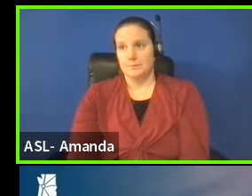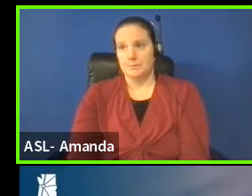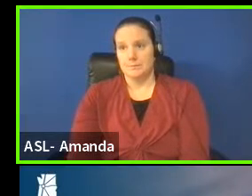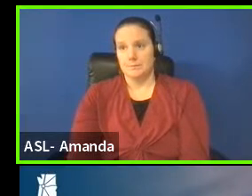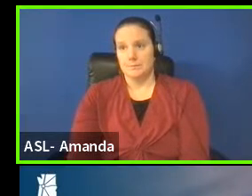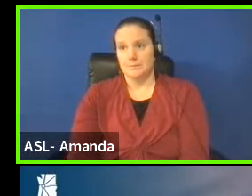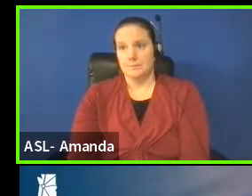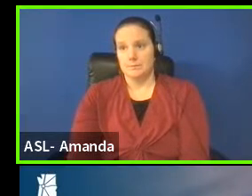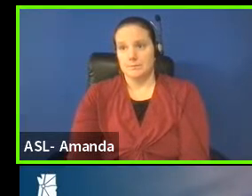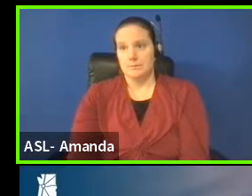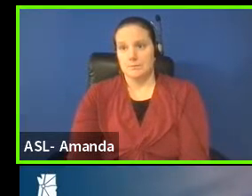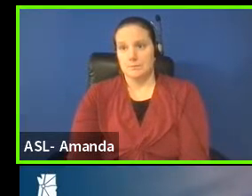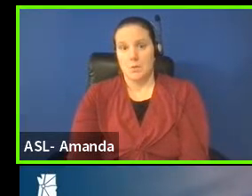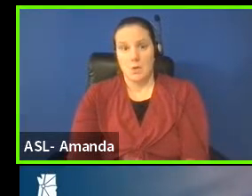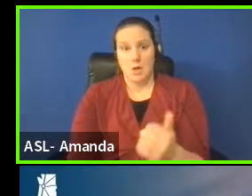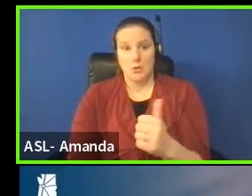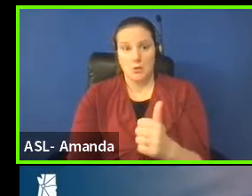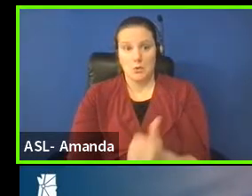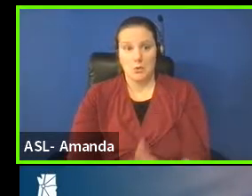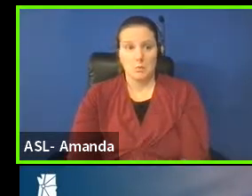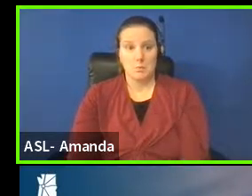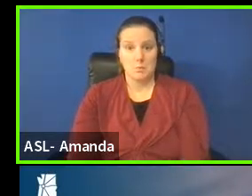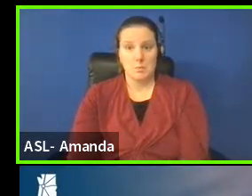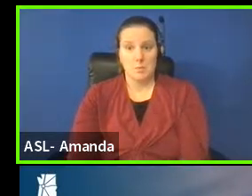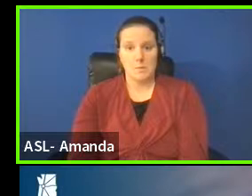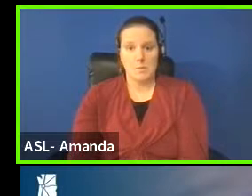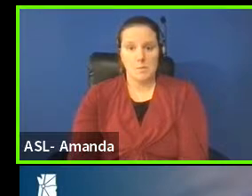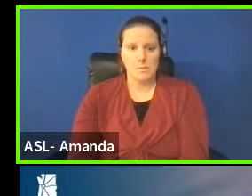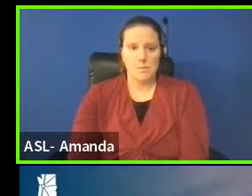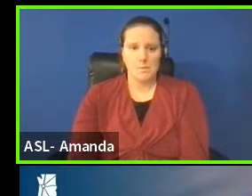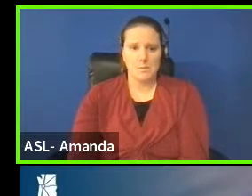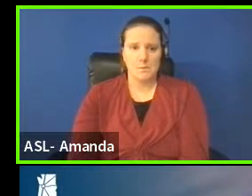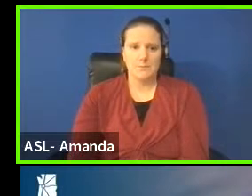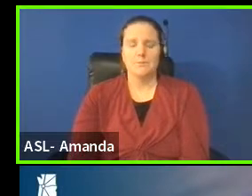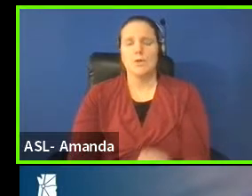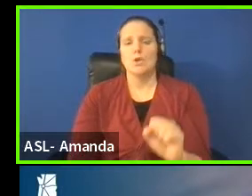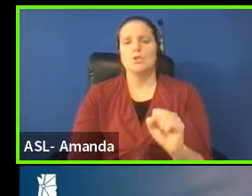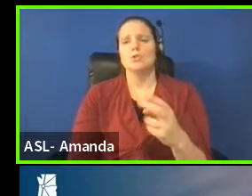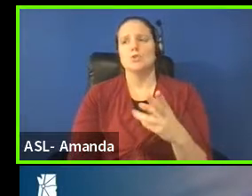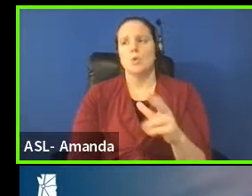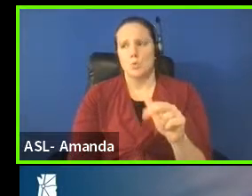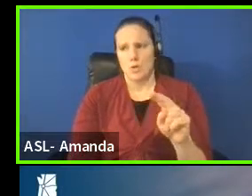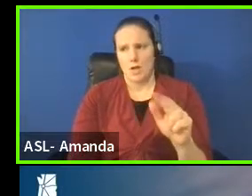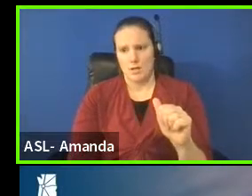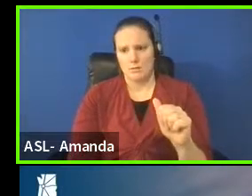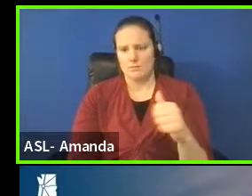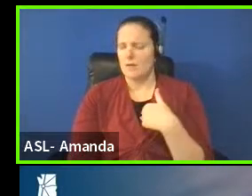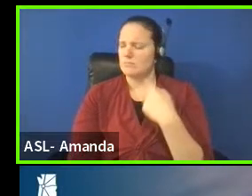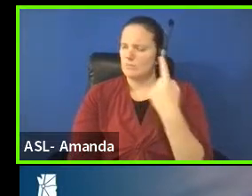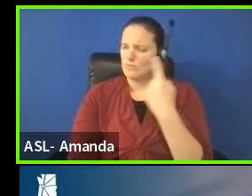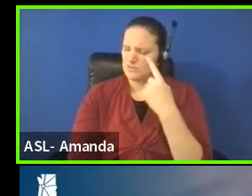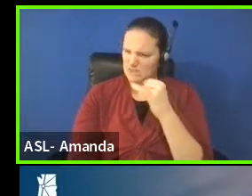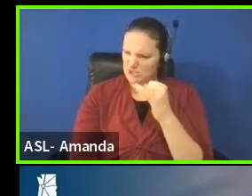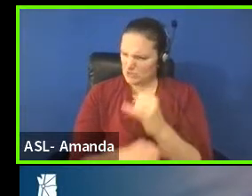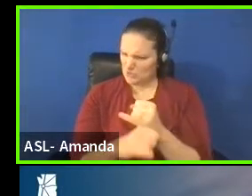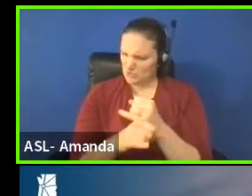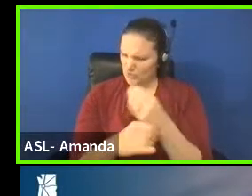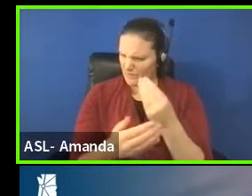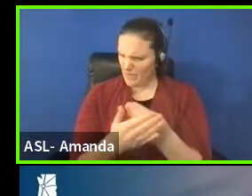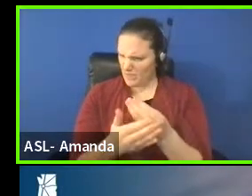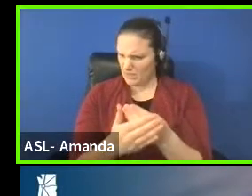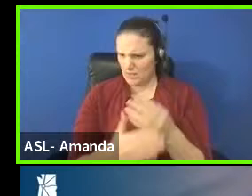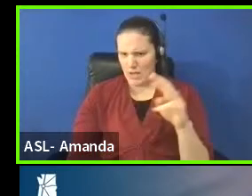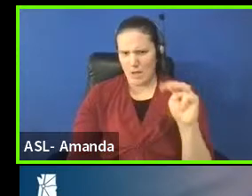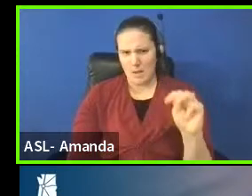All right. Anybody else? Yeah, I'm curious about, this is Shona, about institutional funders. So like